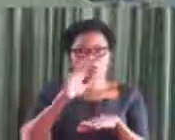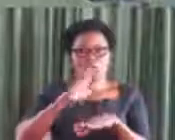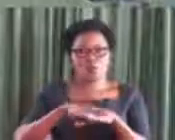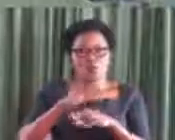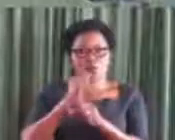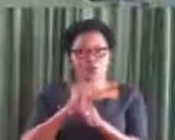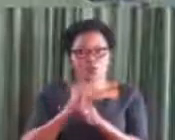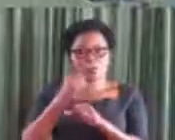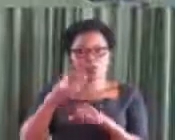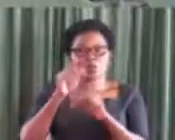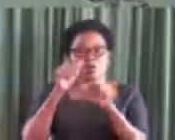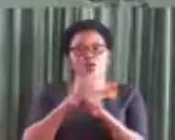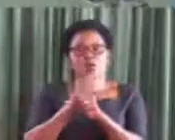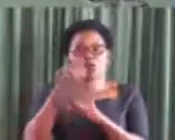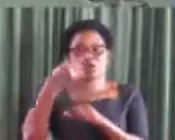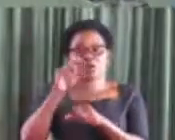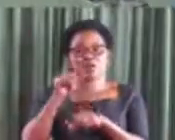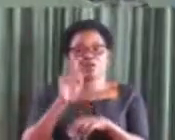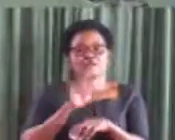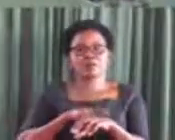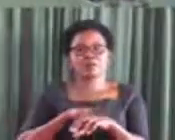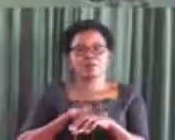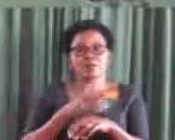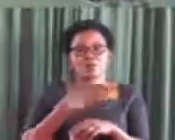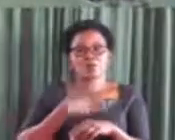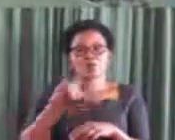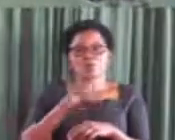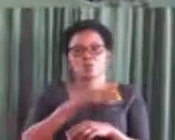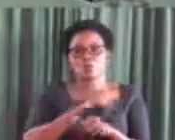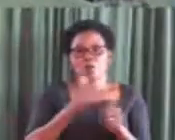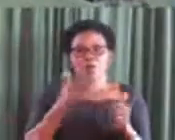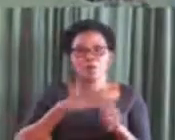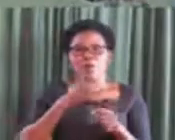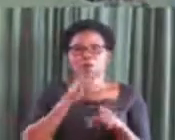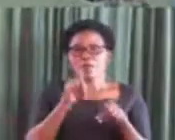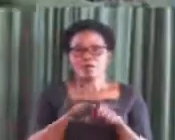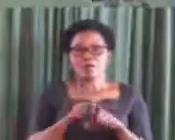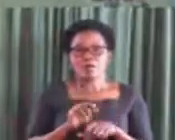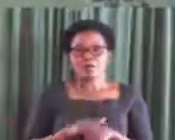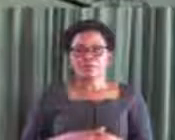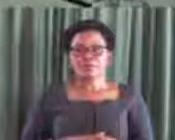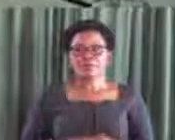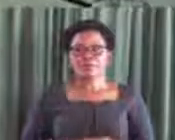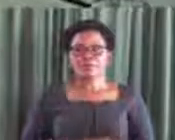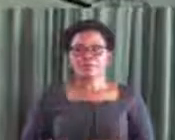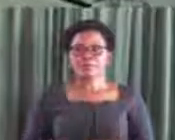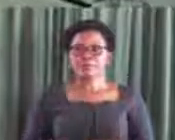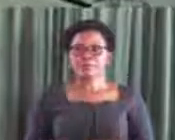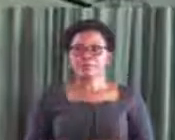to do it right at that time. Yes. I wish you well, my brother. Thank you. Thank you.